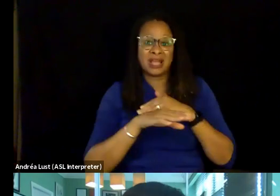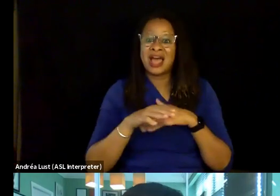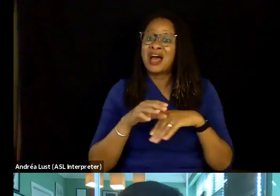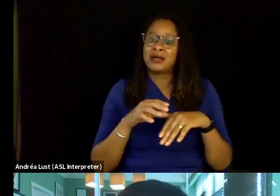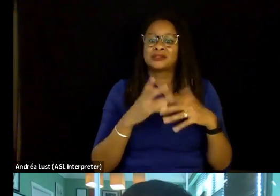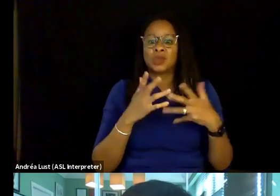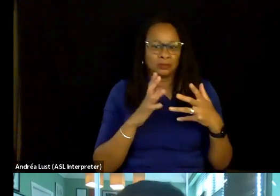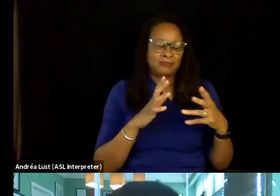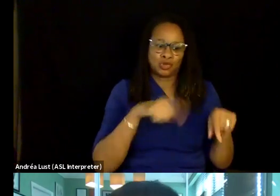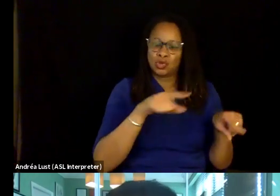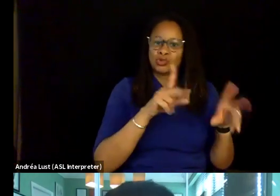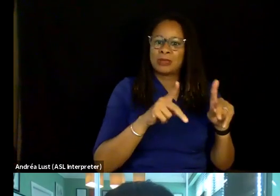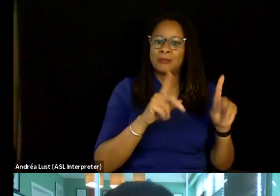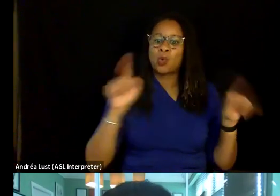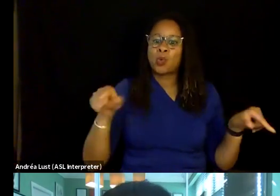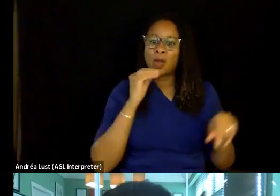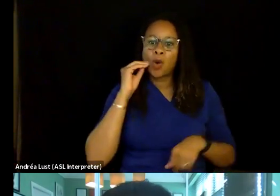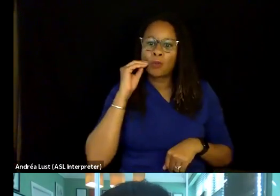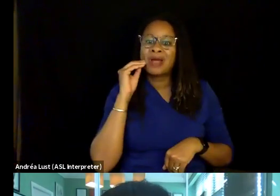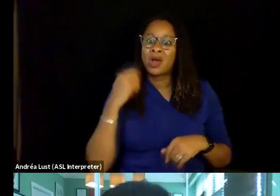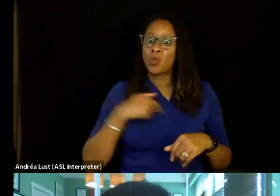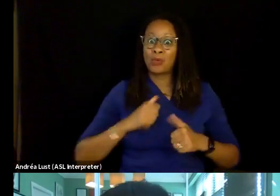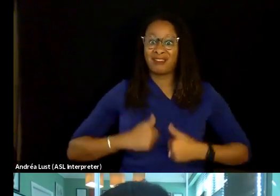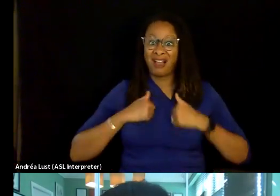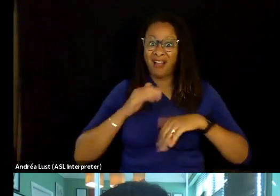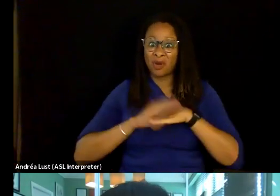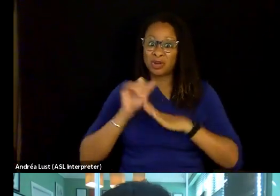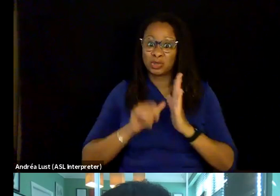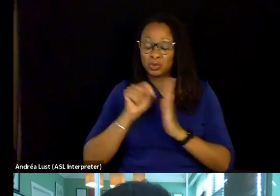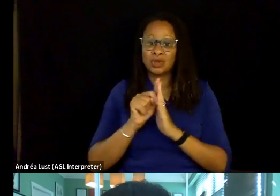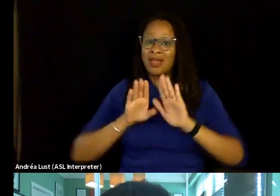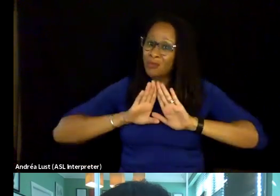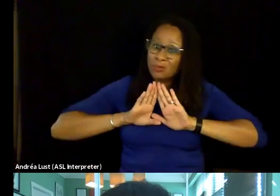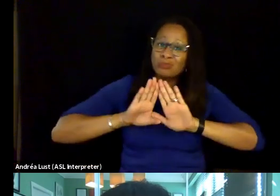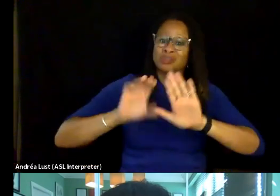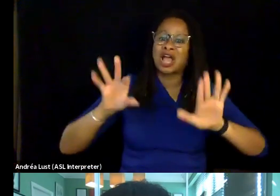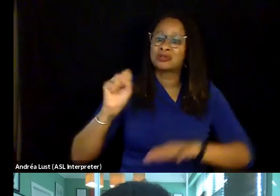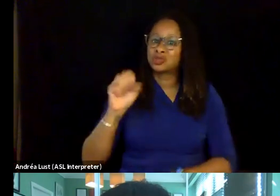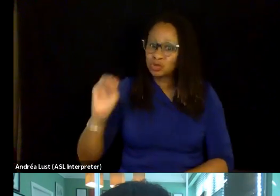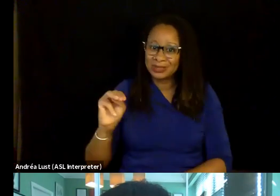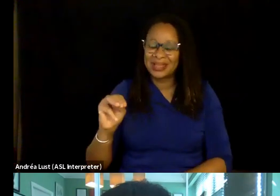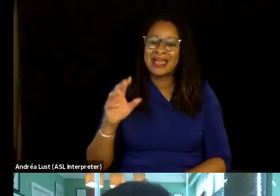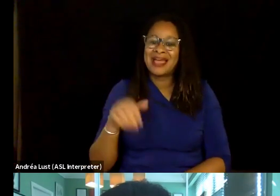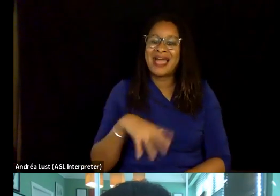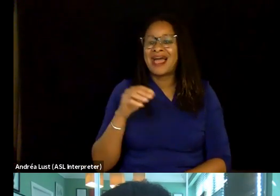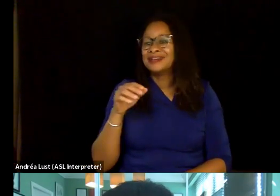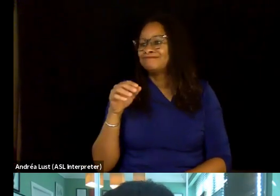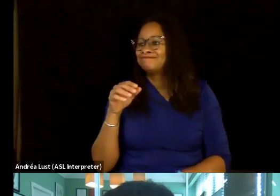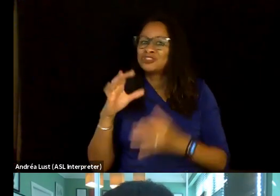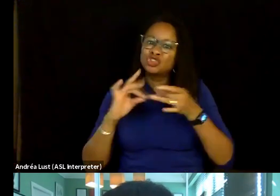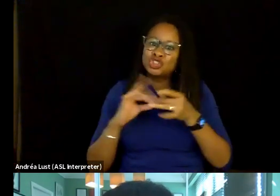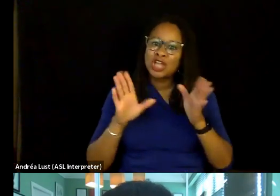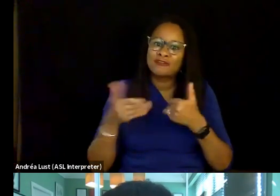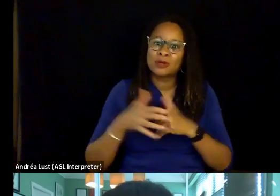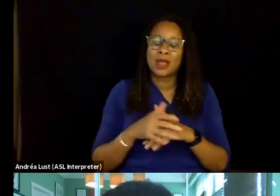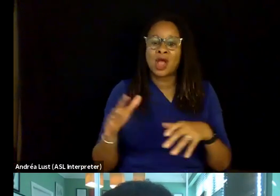home, we were live on YouTube channel. And we just pushed it out on social media and Viber chats. And we got